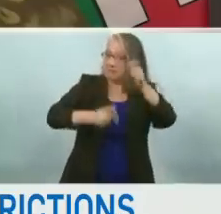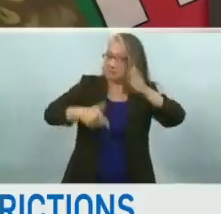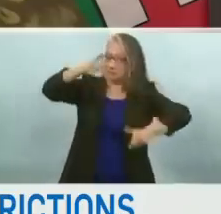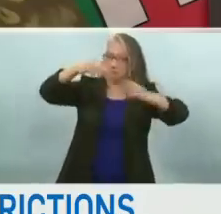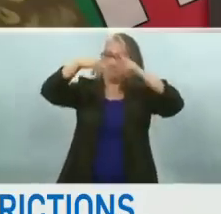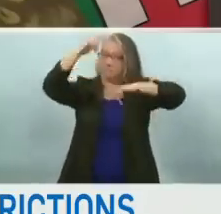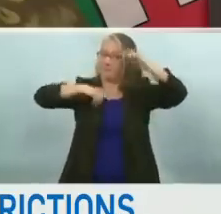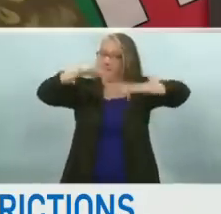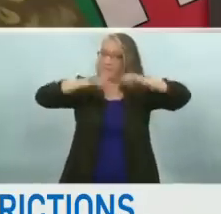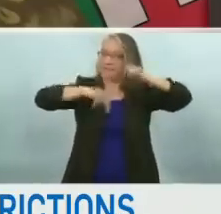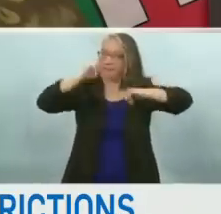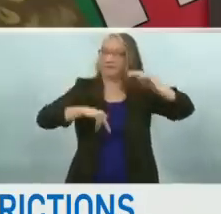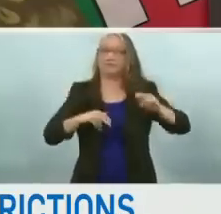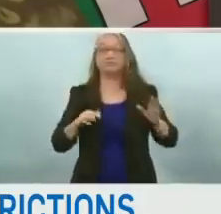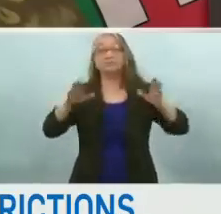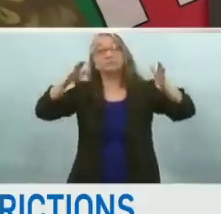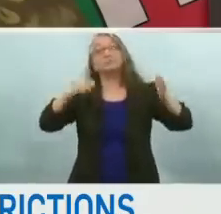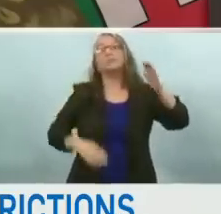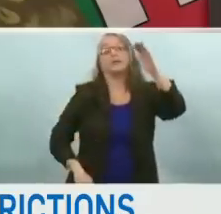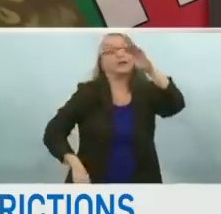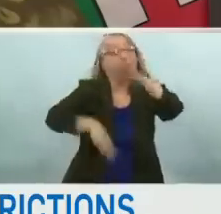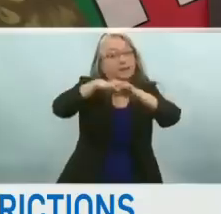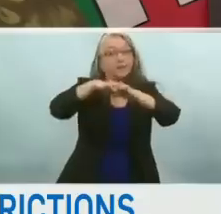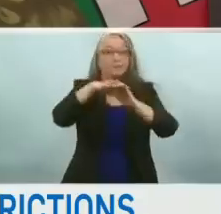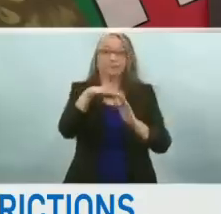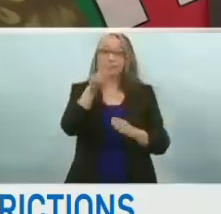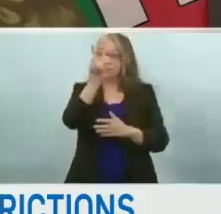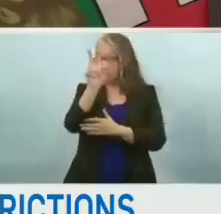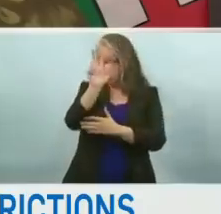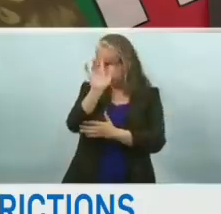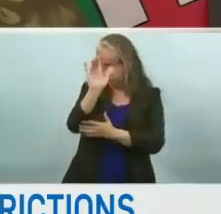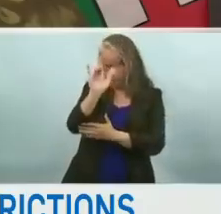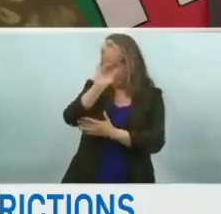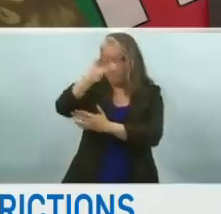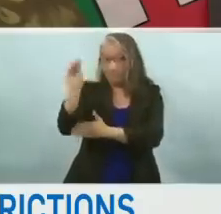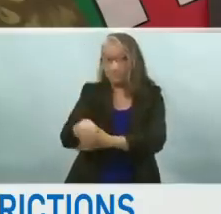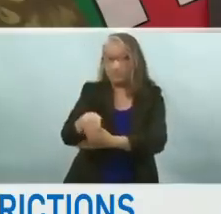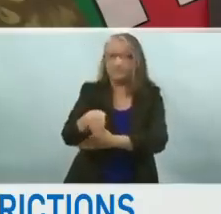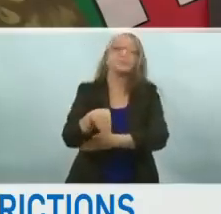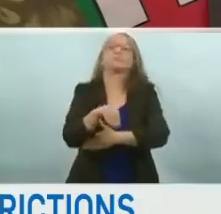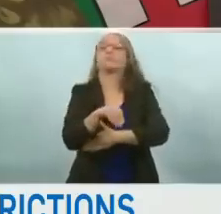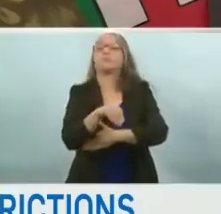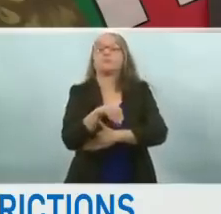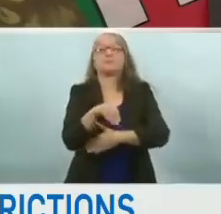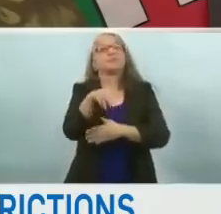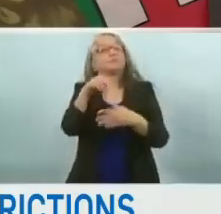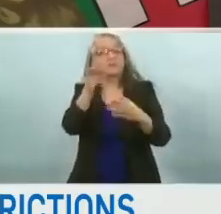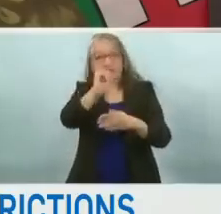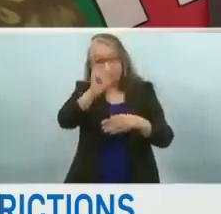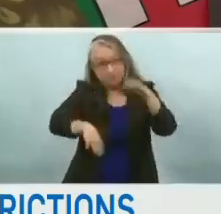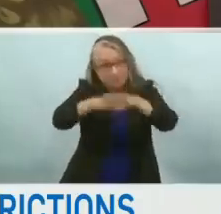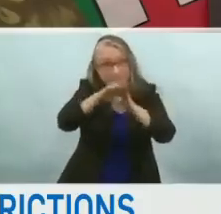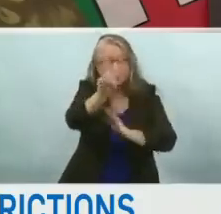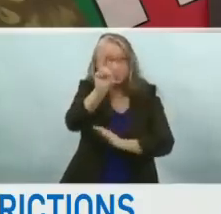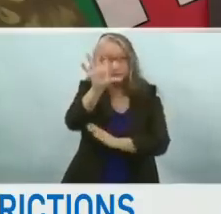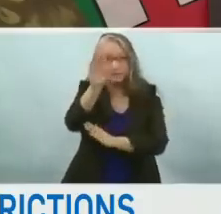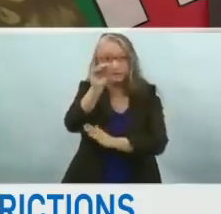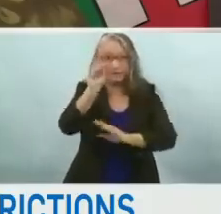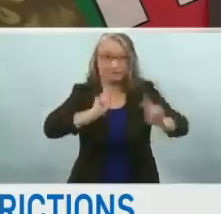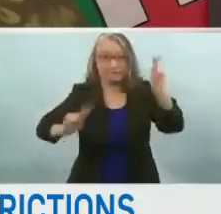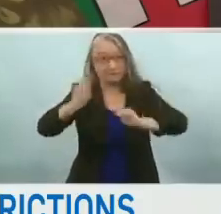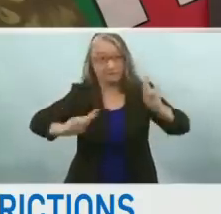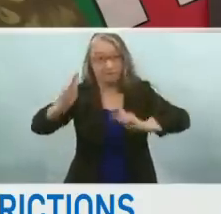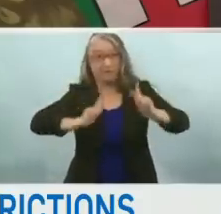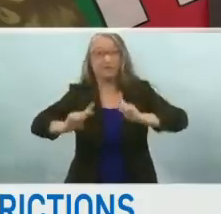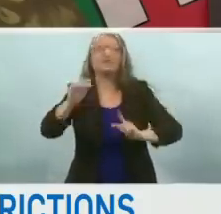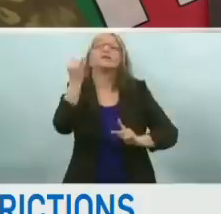any way. They must have masks on at all times, and distancing rules apply. So this one, again,